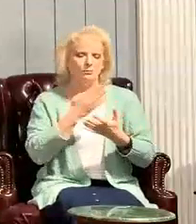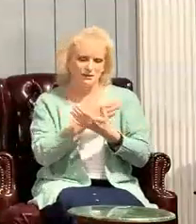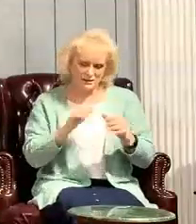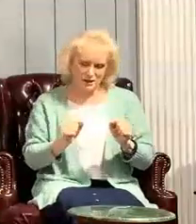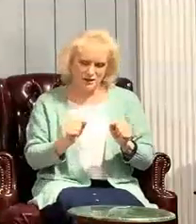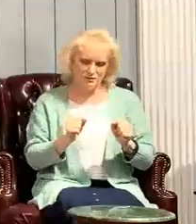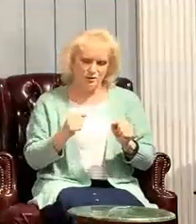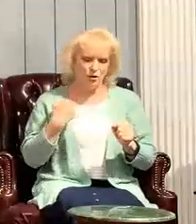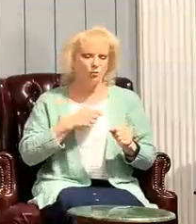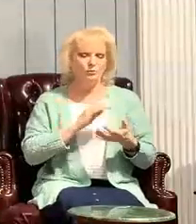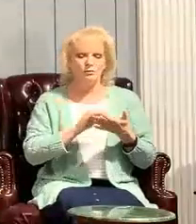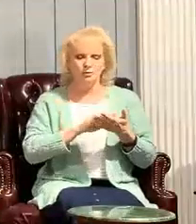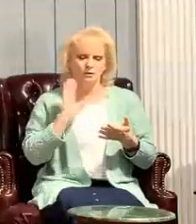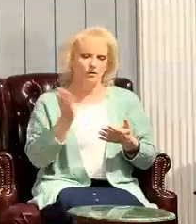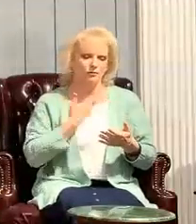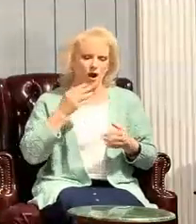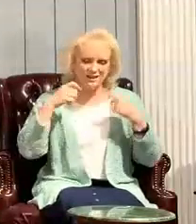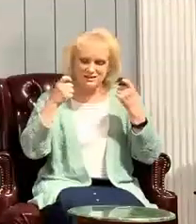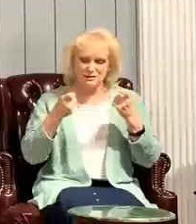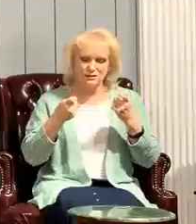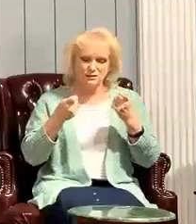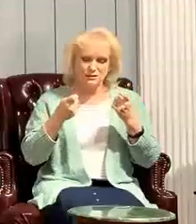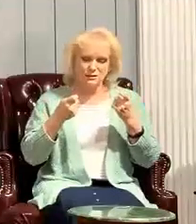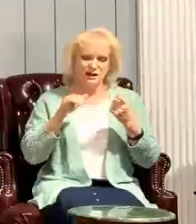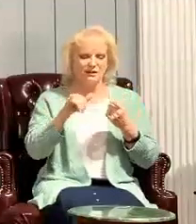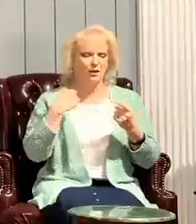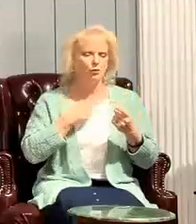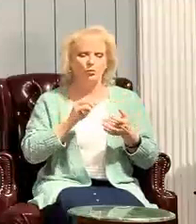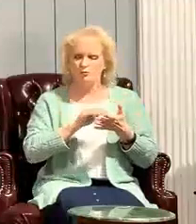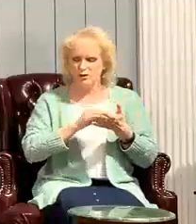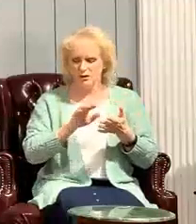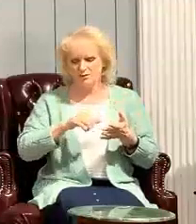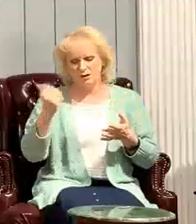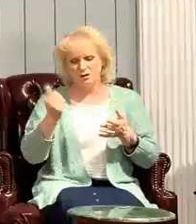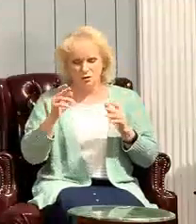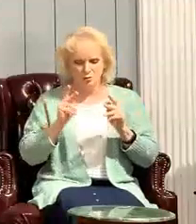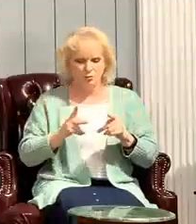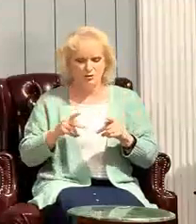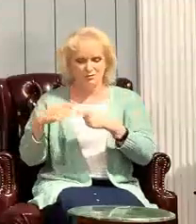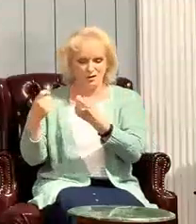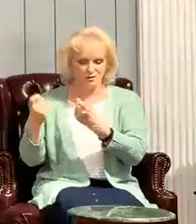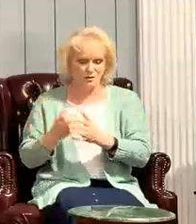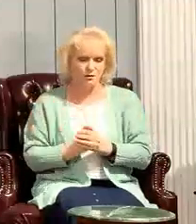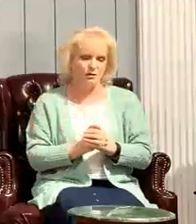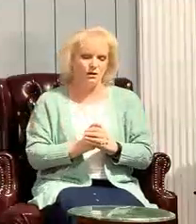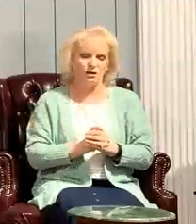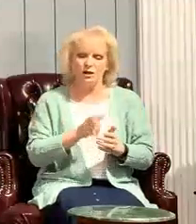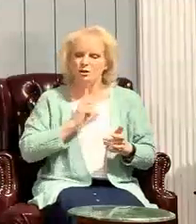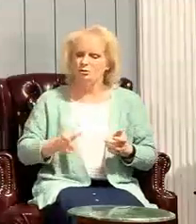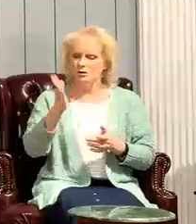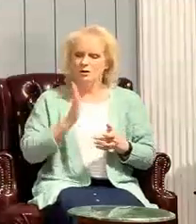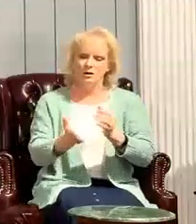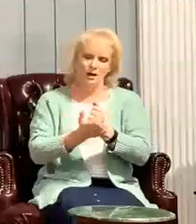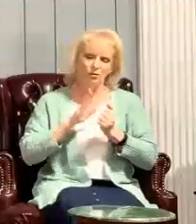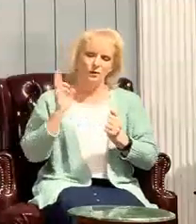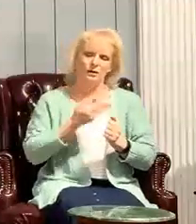We have been forgiven of our offenses, and yet we won't forgive someone else of theirs. Lord God, I ask you, Heavenly Father, that you help us